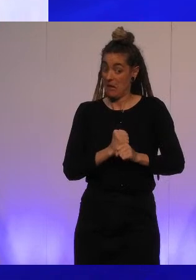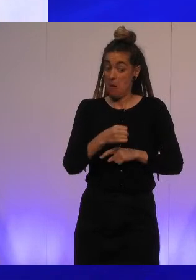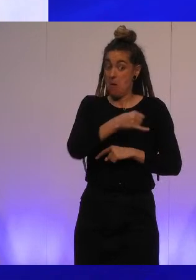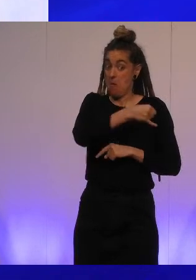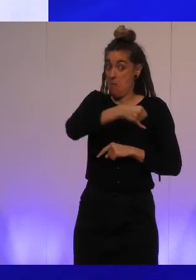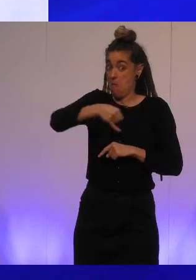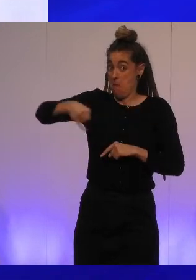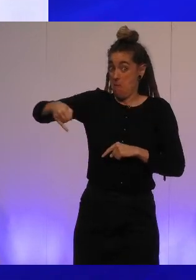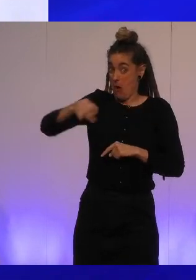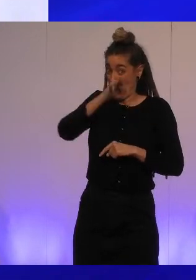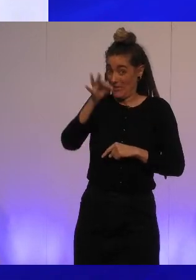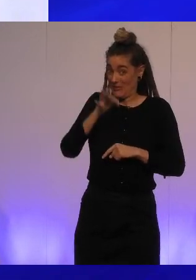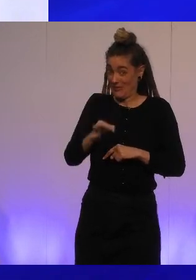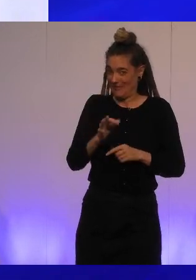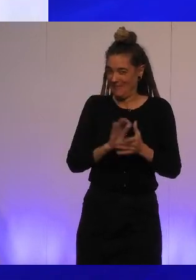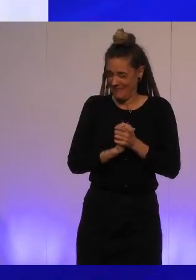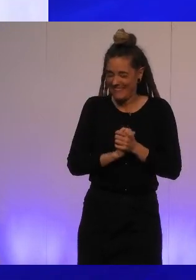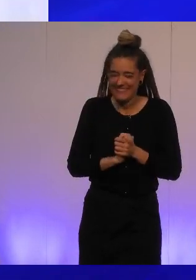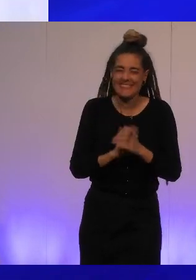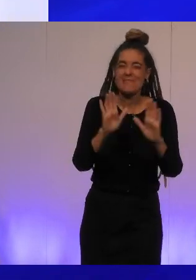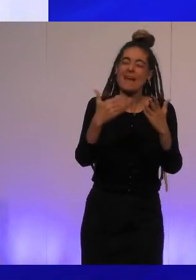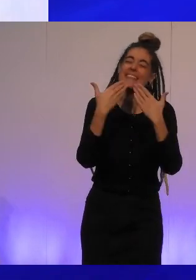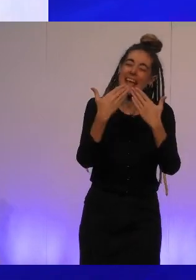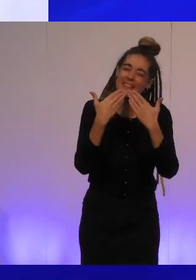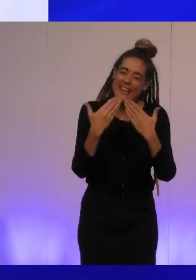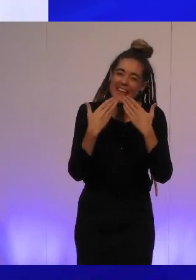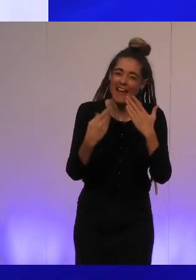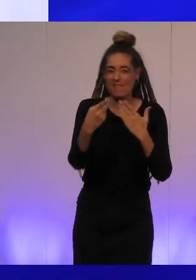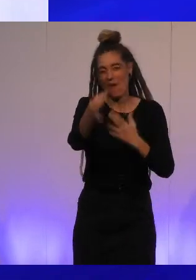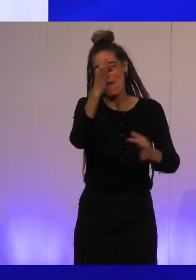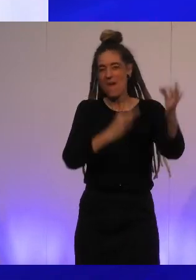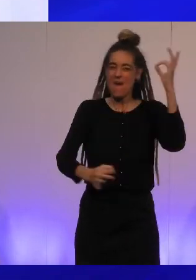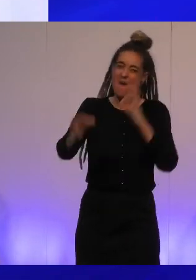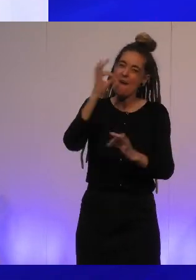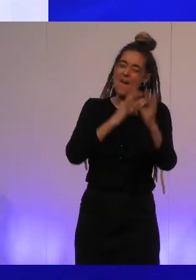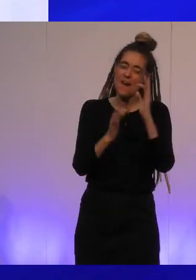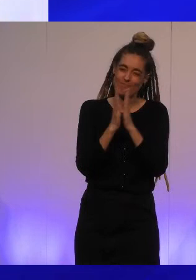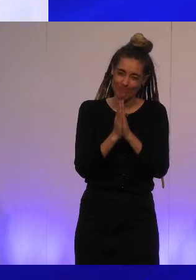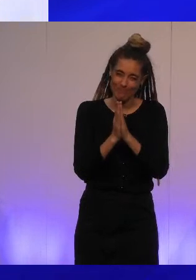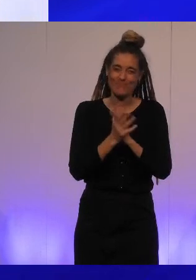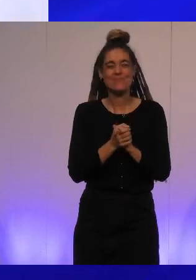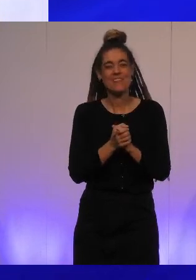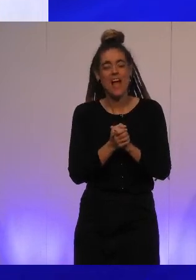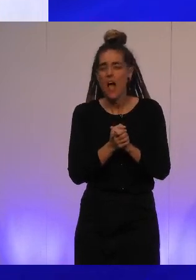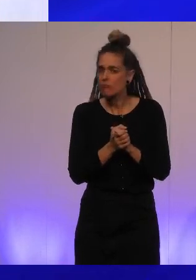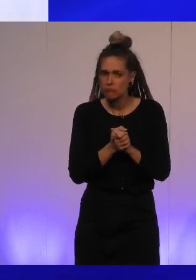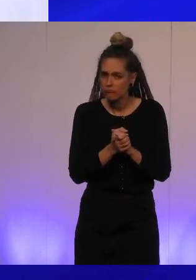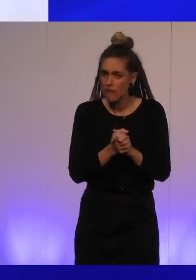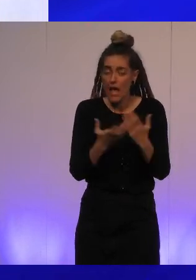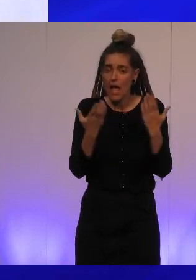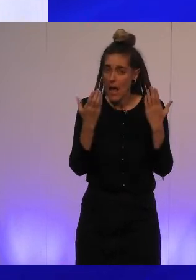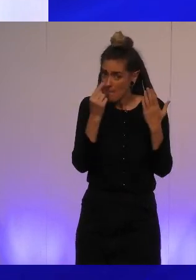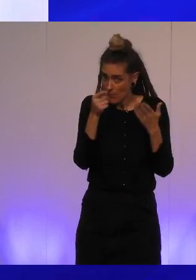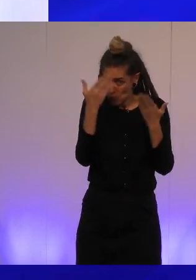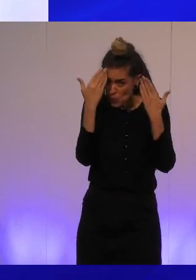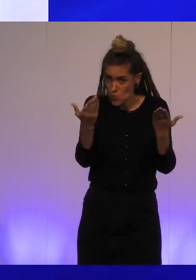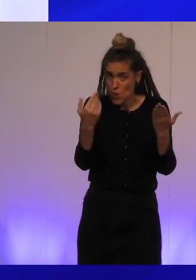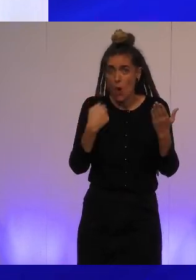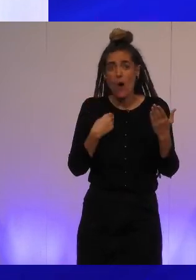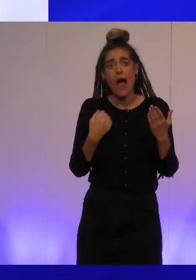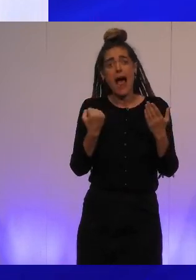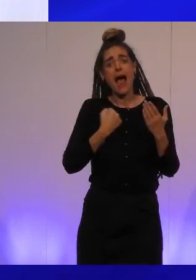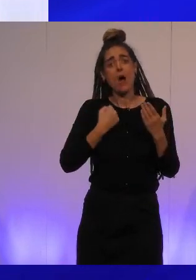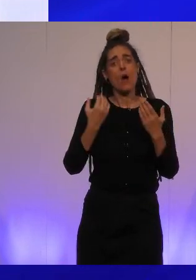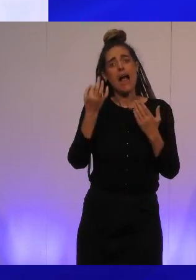the questions there. I just want to say thank you for all of the questions. And I don't know if you're aware, but our Council of Governor